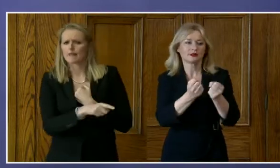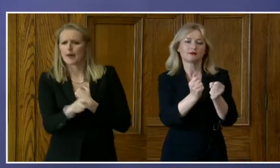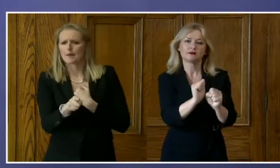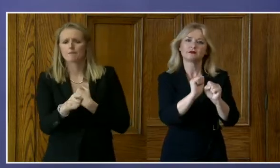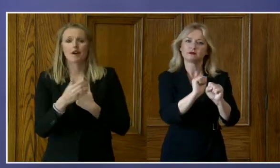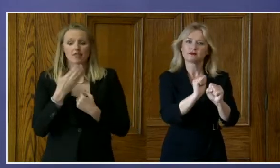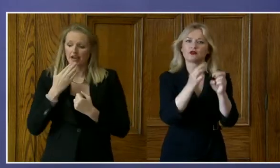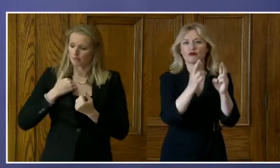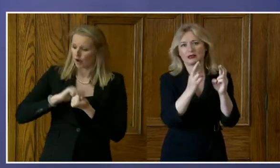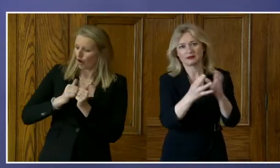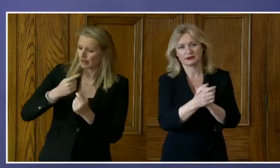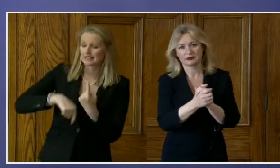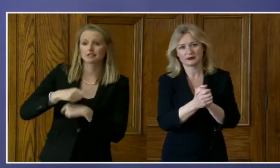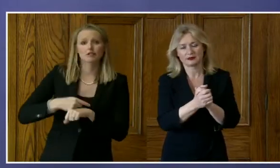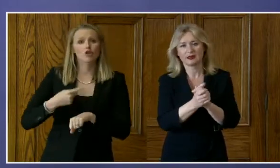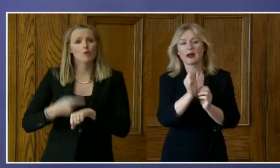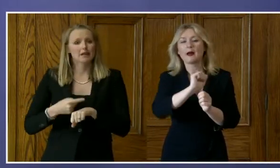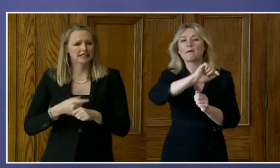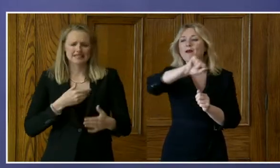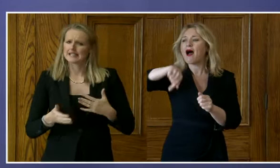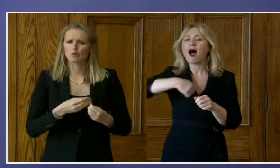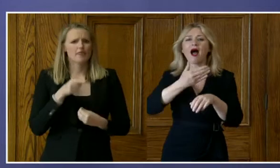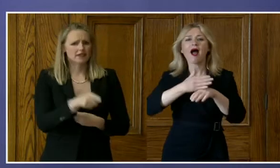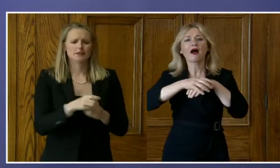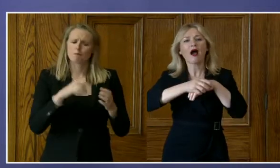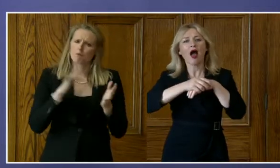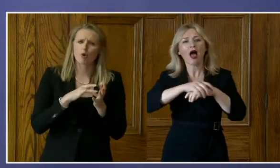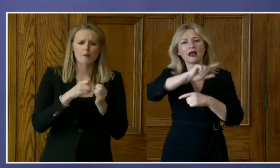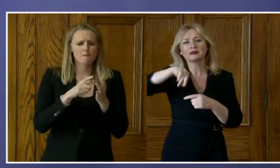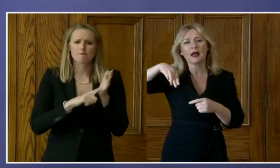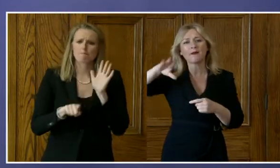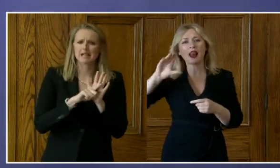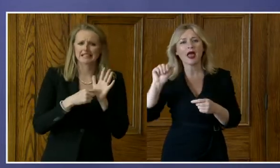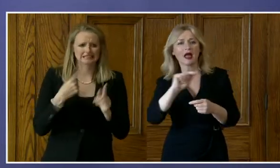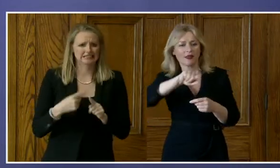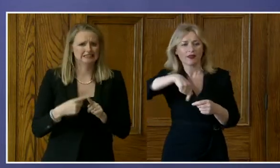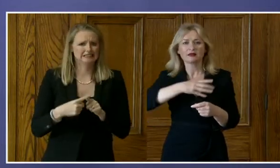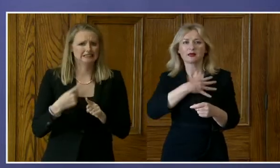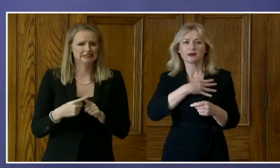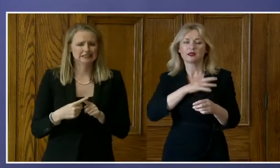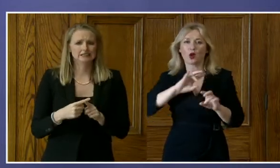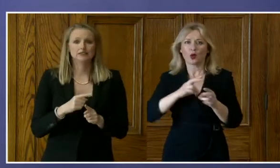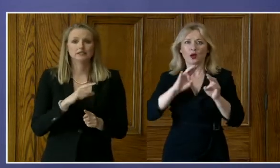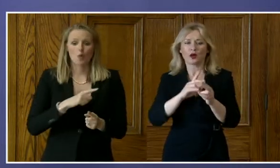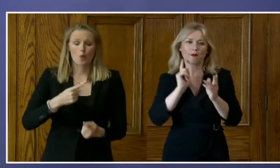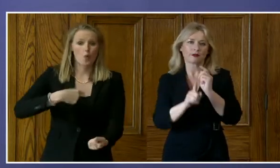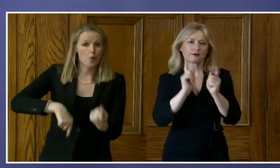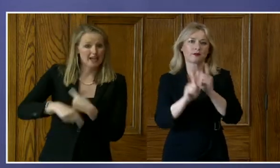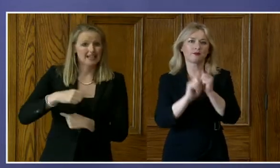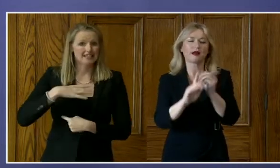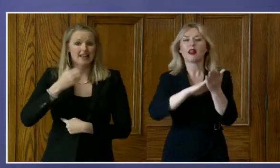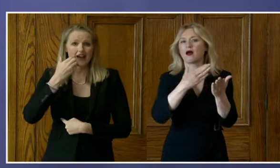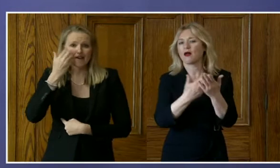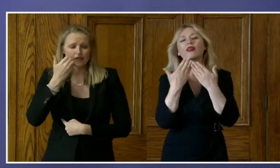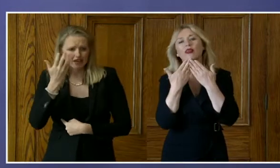Assembly colleagues and the committee for dealing with this important bill so swiftly. It is our responsibility to alleviate the stress